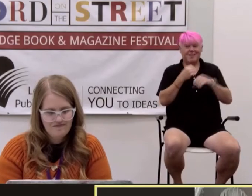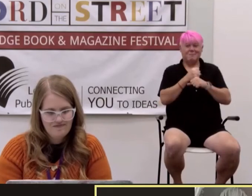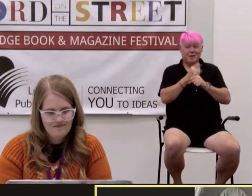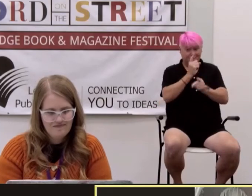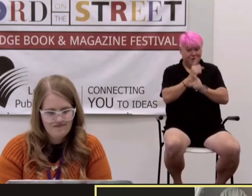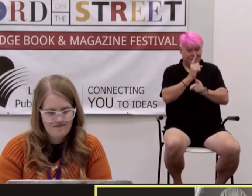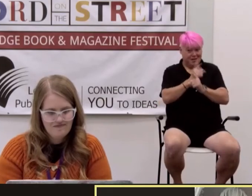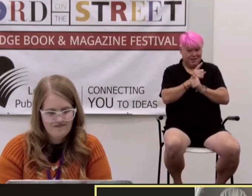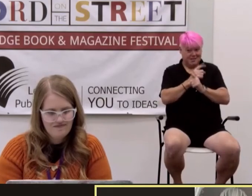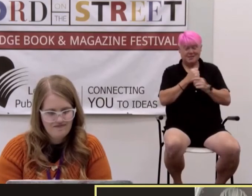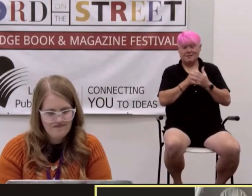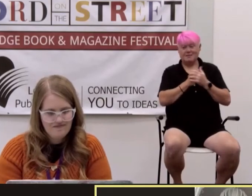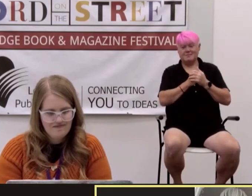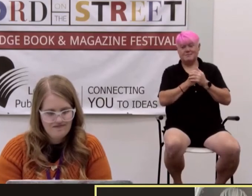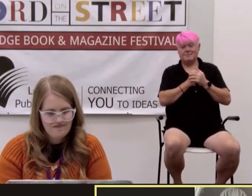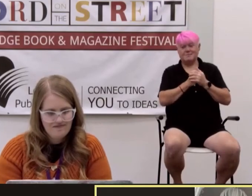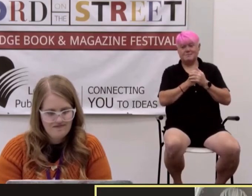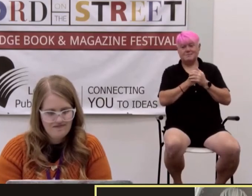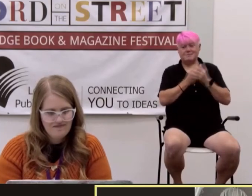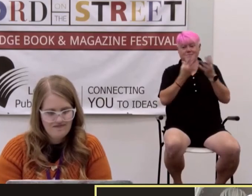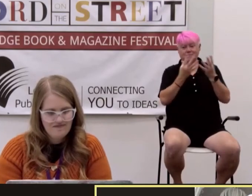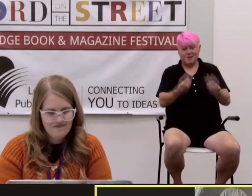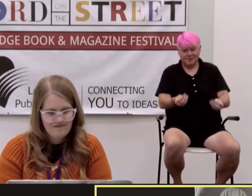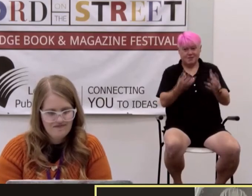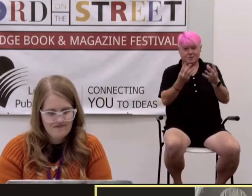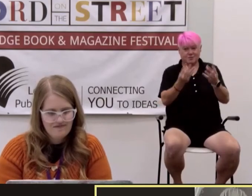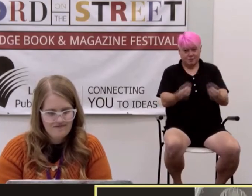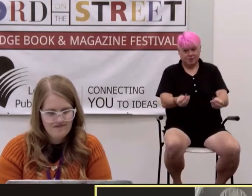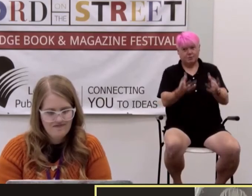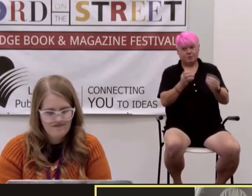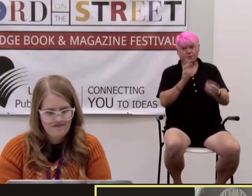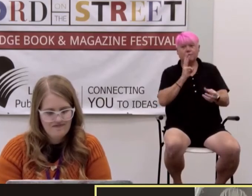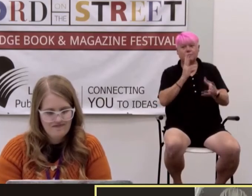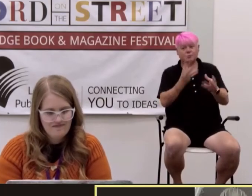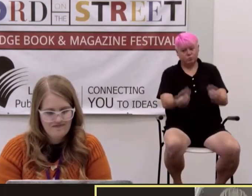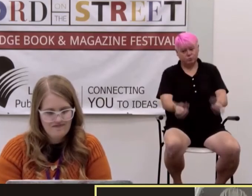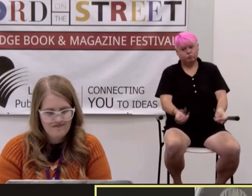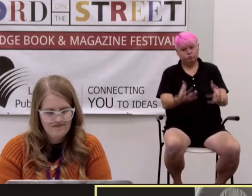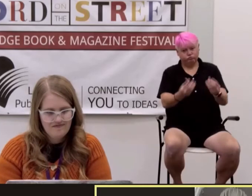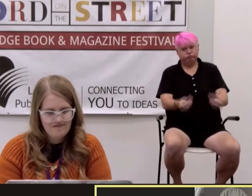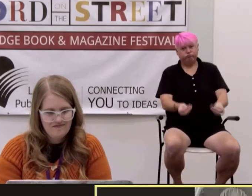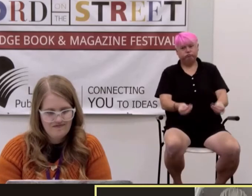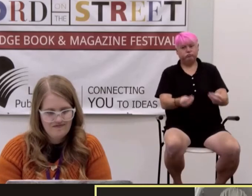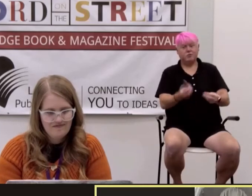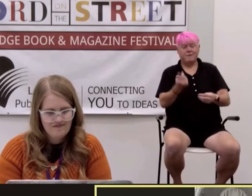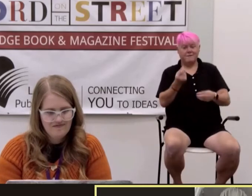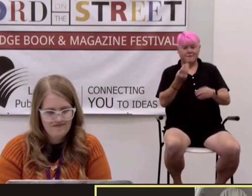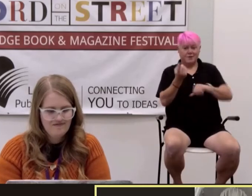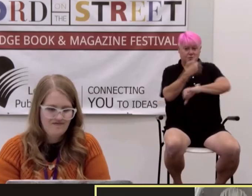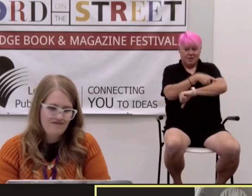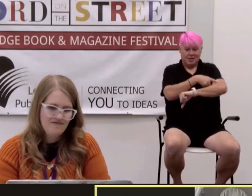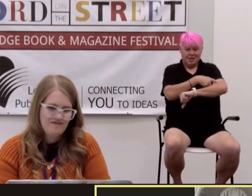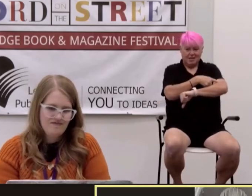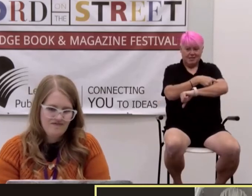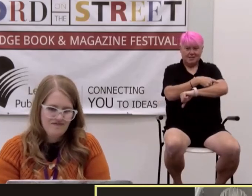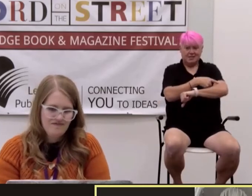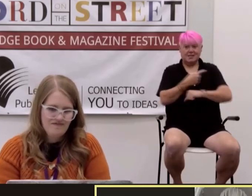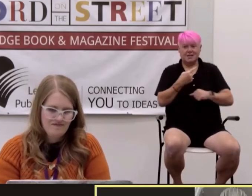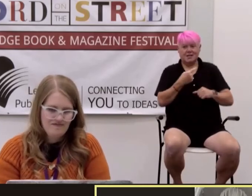fife wheatberry, you've got to soak for a couple days, maybe not a couple days. Then I pressure cook